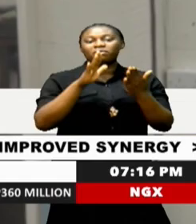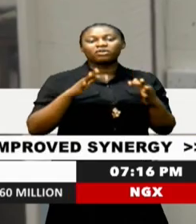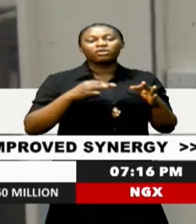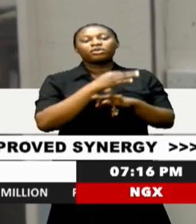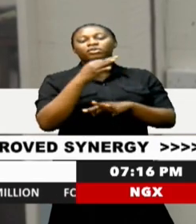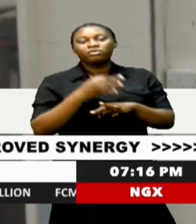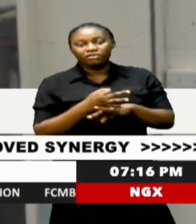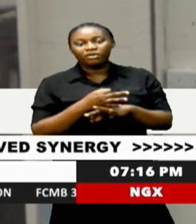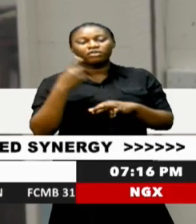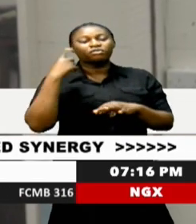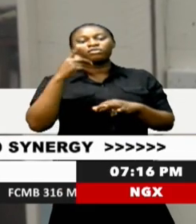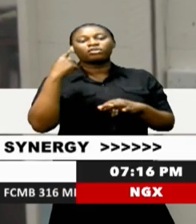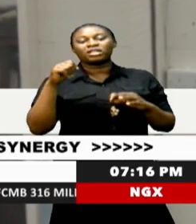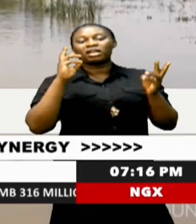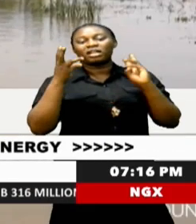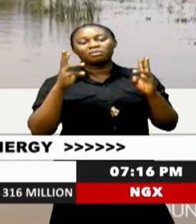by the climate crisis.